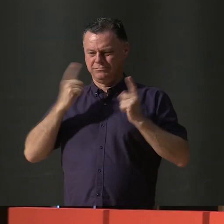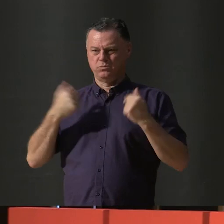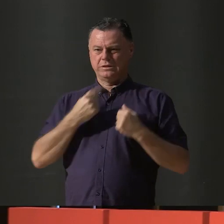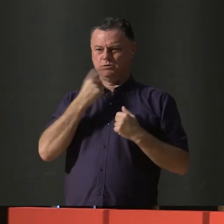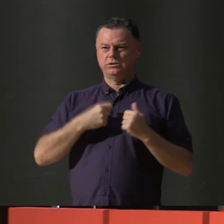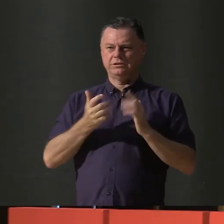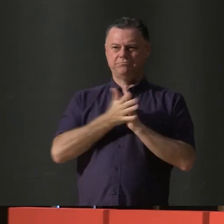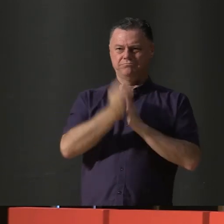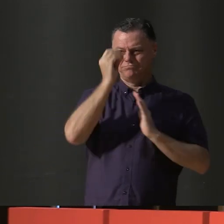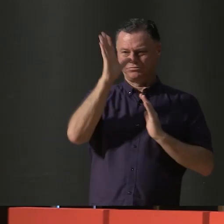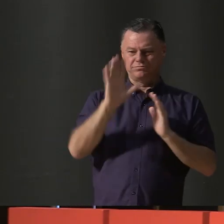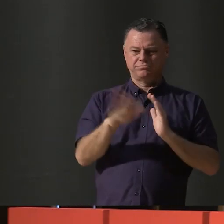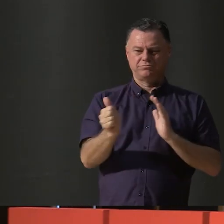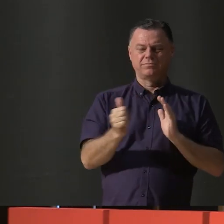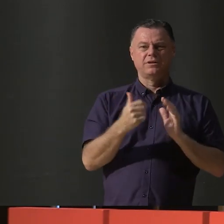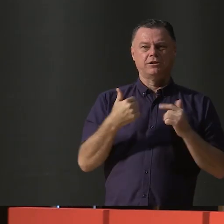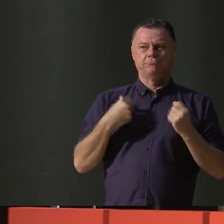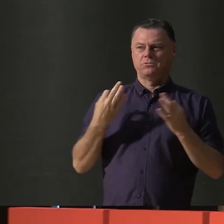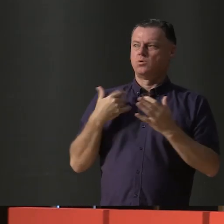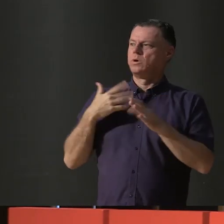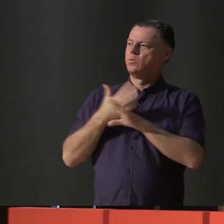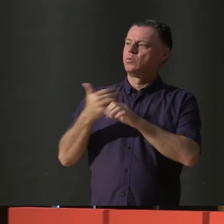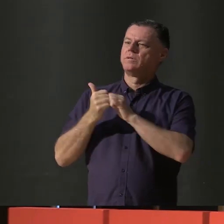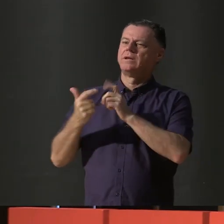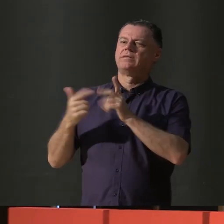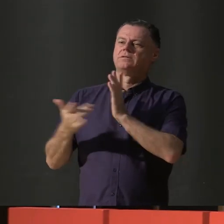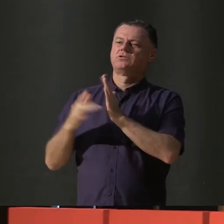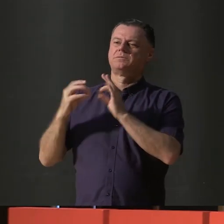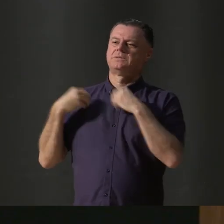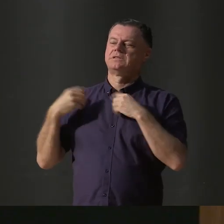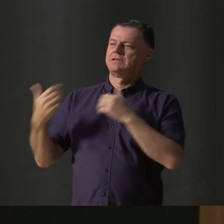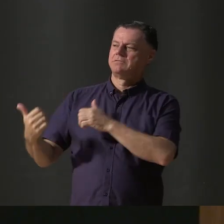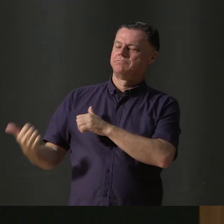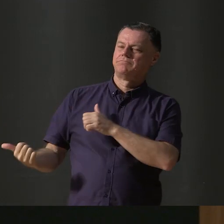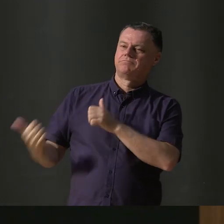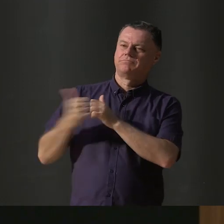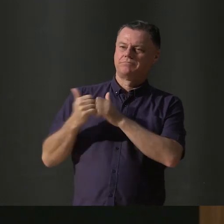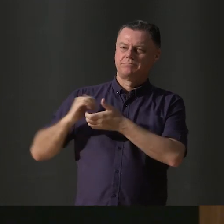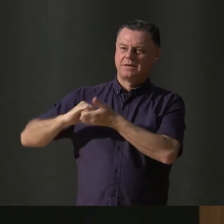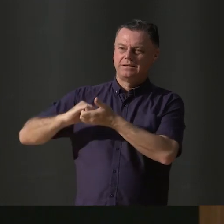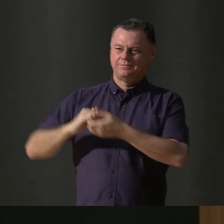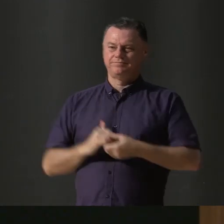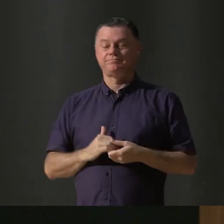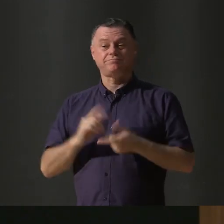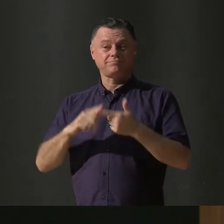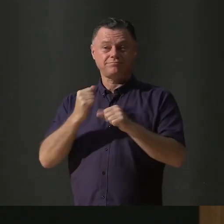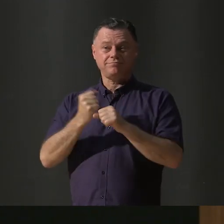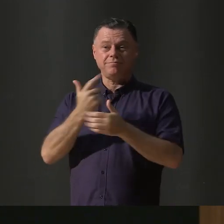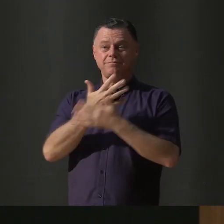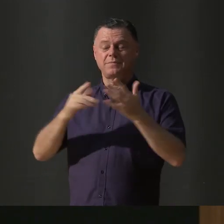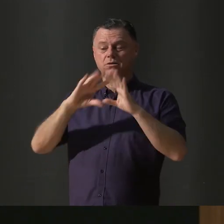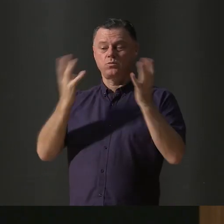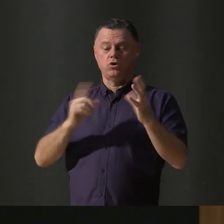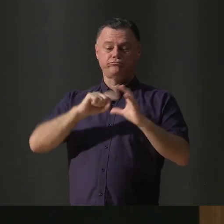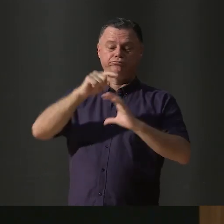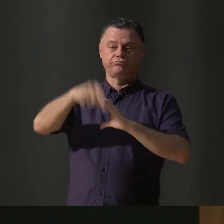providers to increase access to collections. For example, digital replicas from thousands of institutions globally